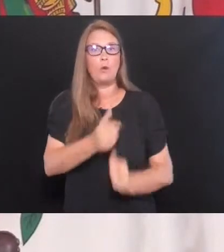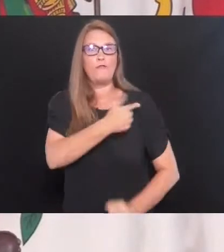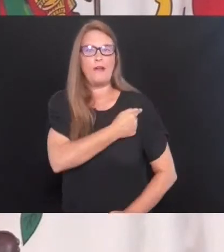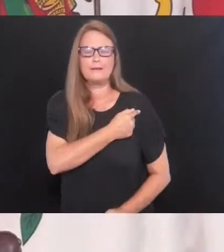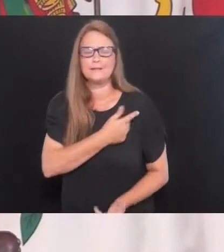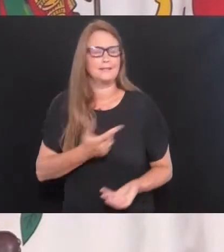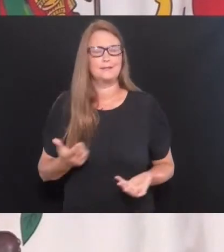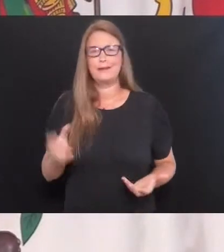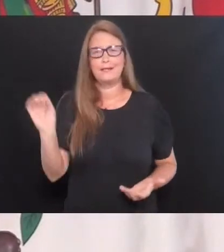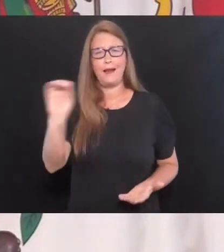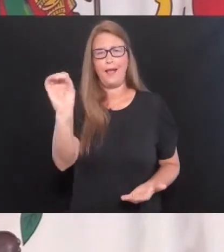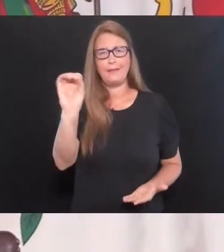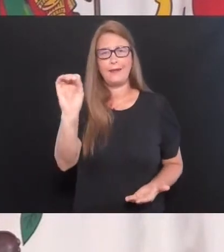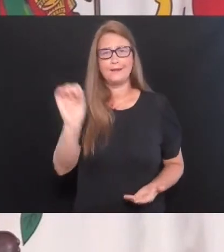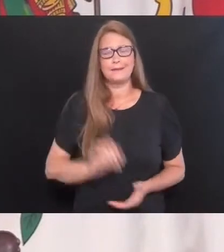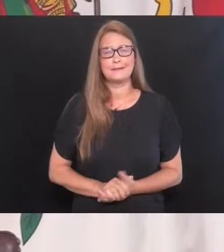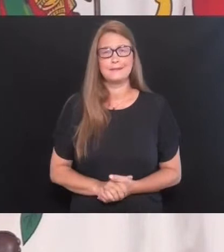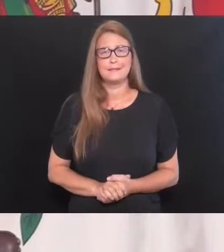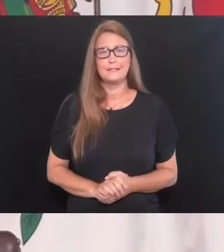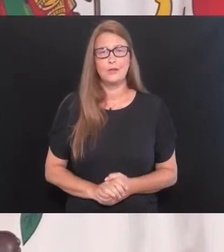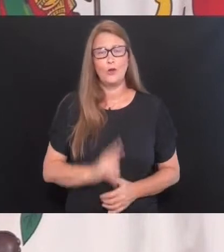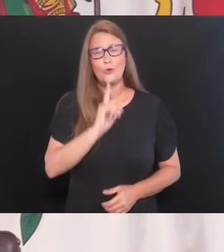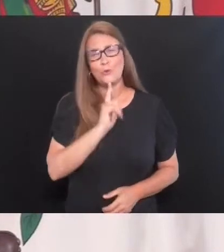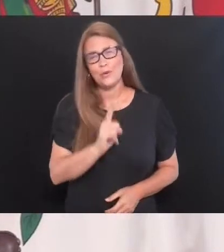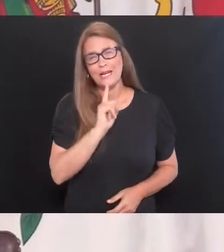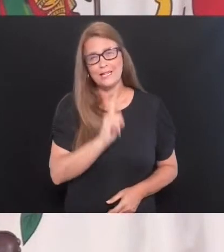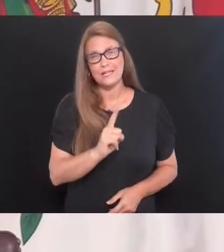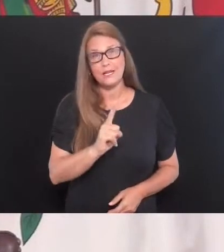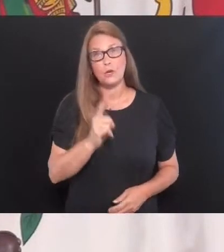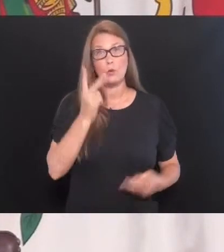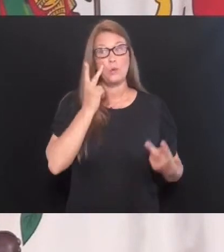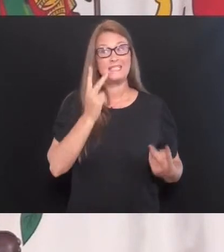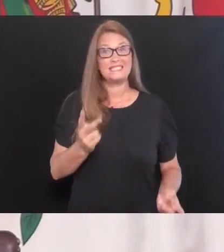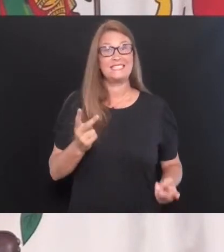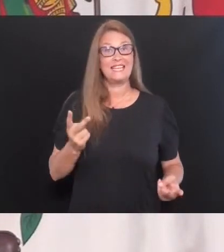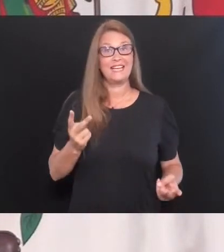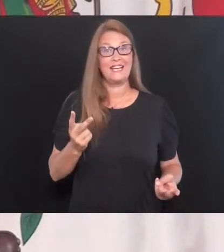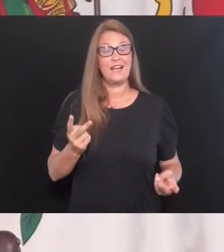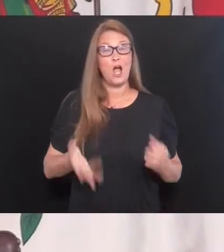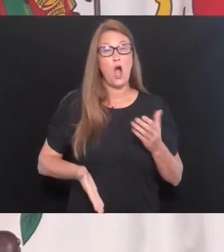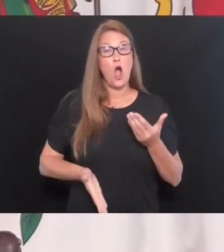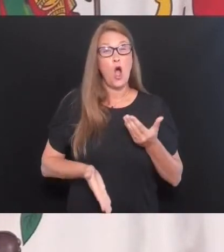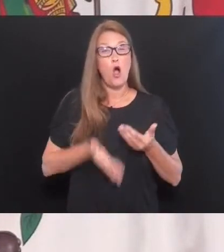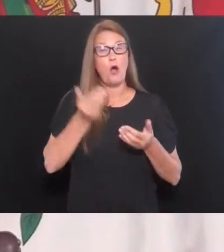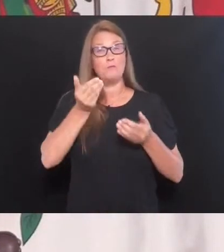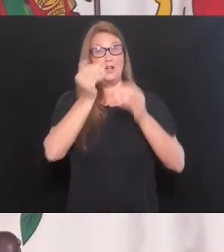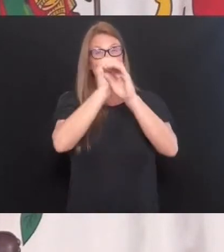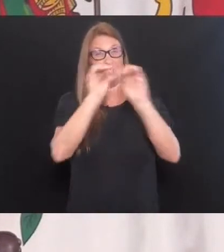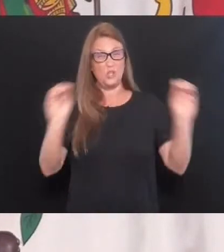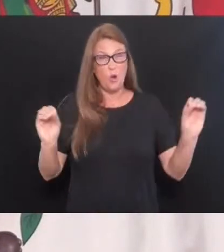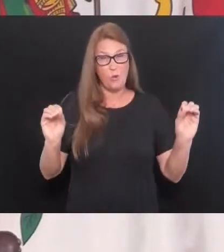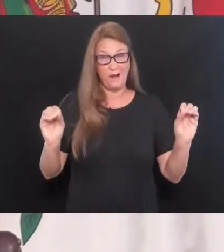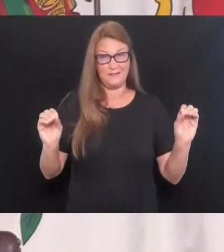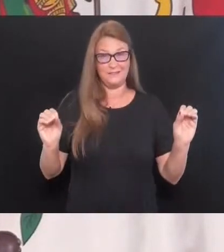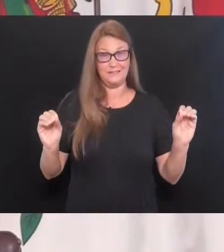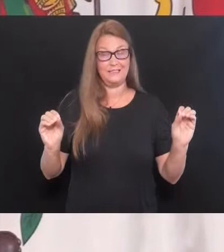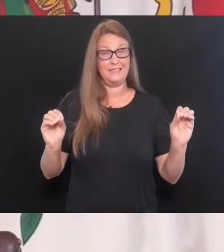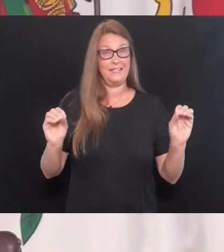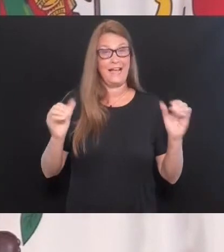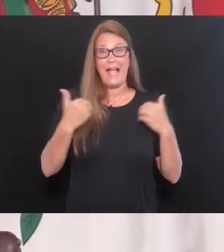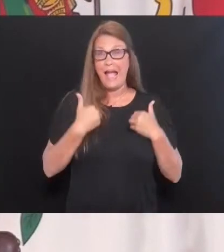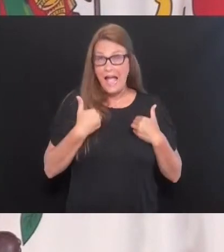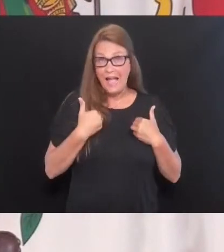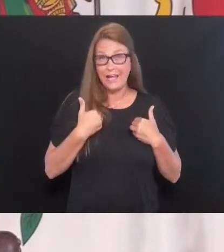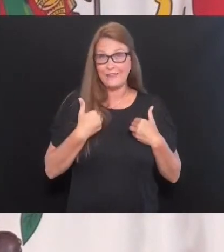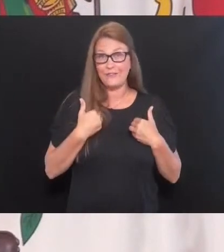Anything but that. Really and truly what we've really got is almost no one has had a